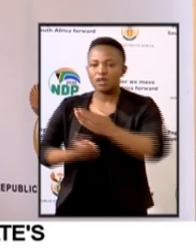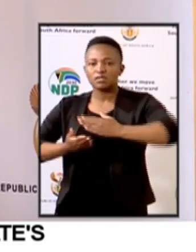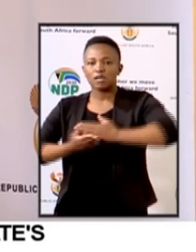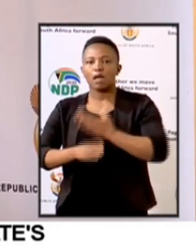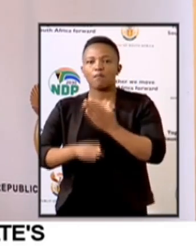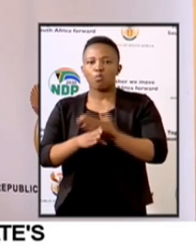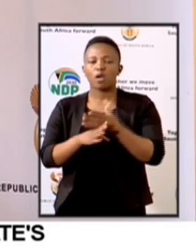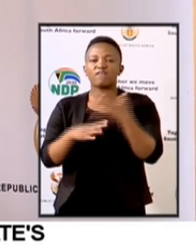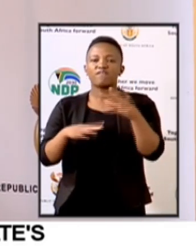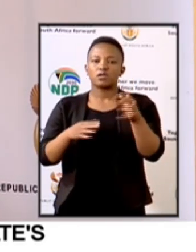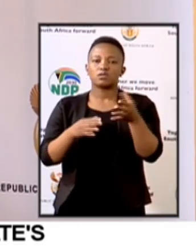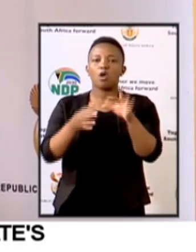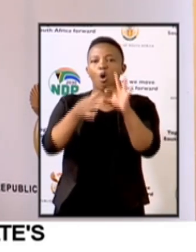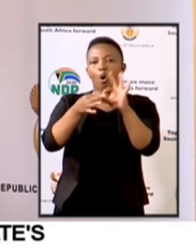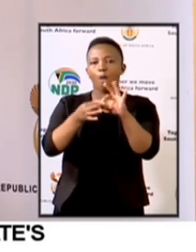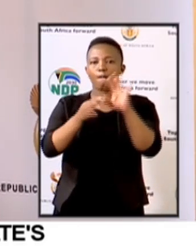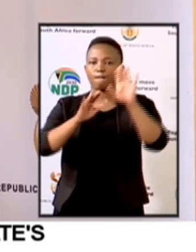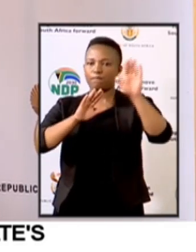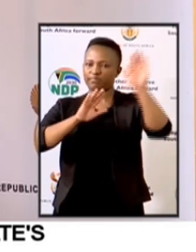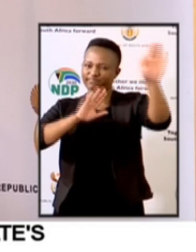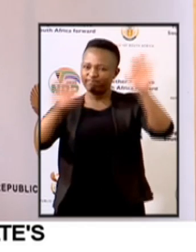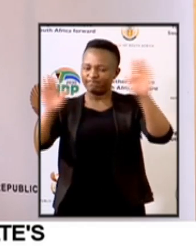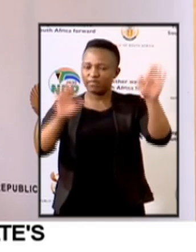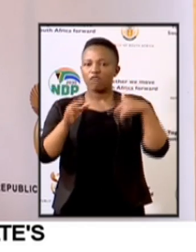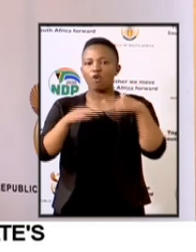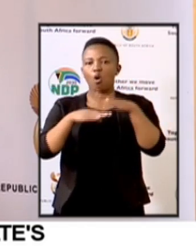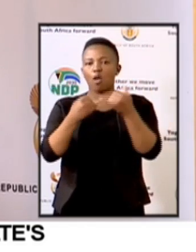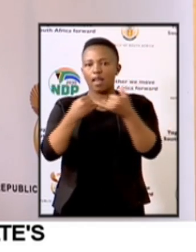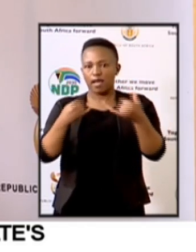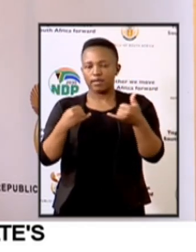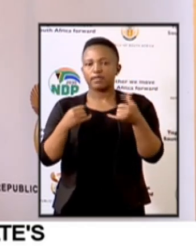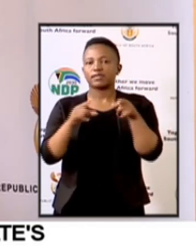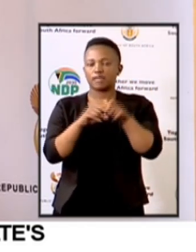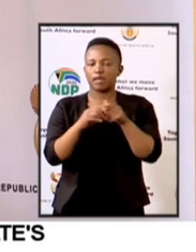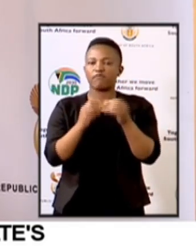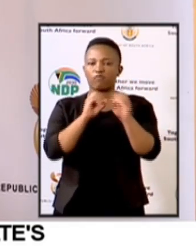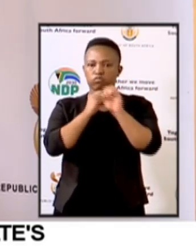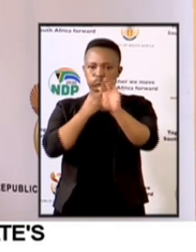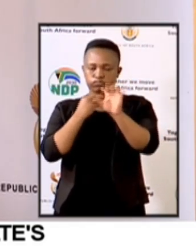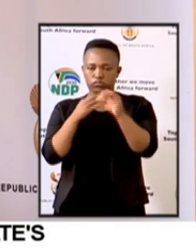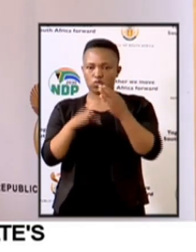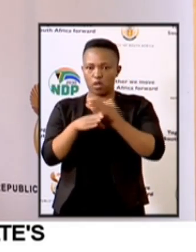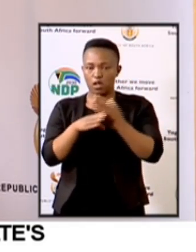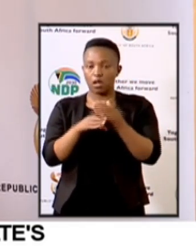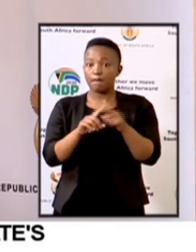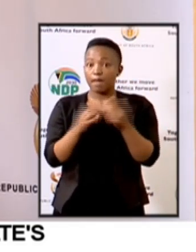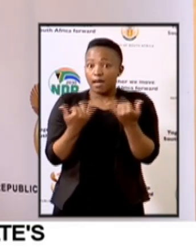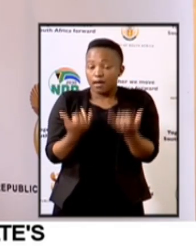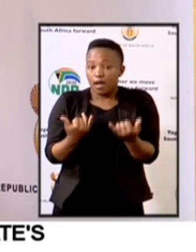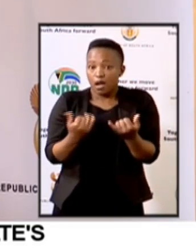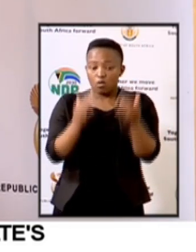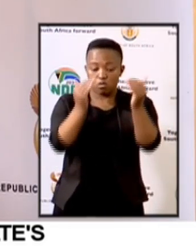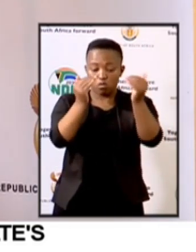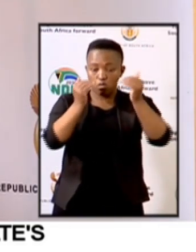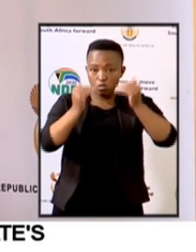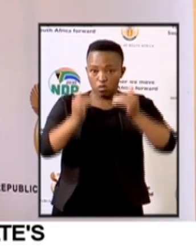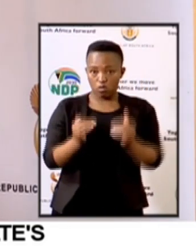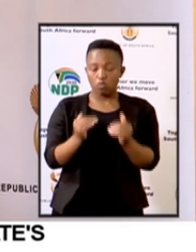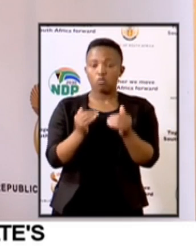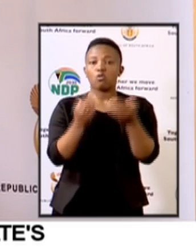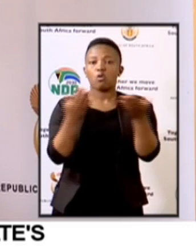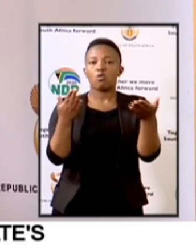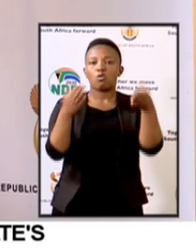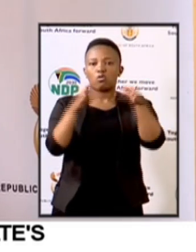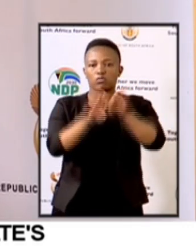adapted to online services or remote working, it is advised that with increasing demands of the easing of the